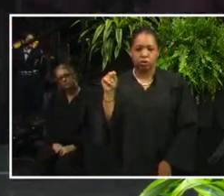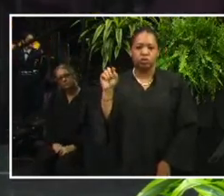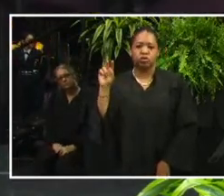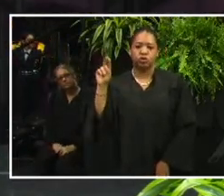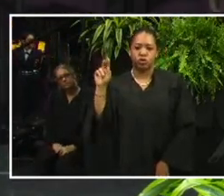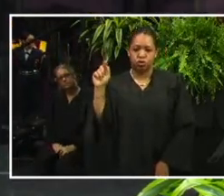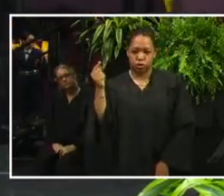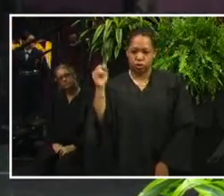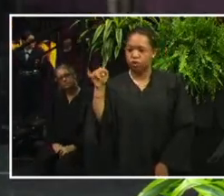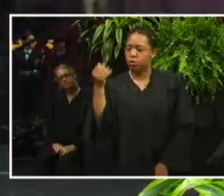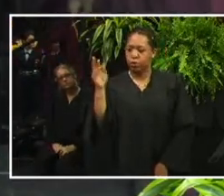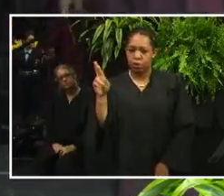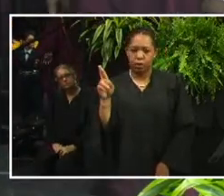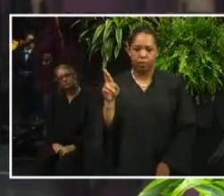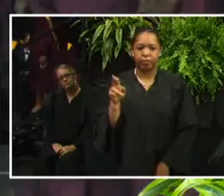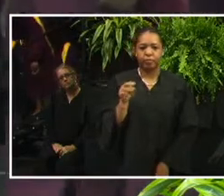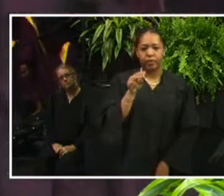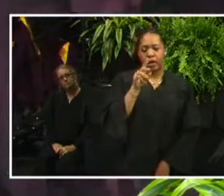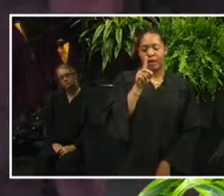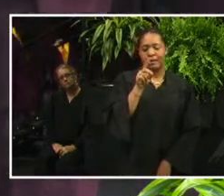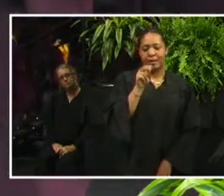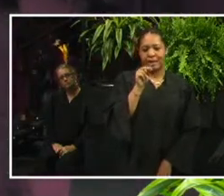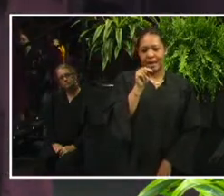Nyal Janique Lucky.